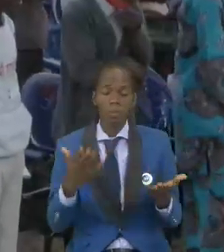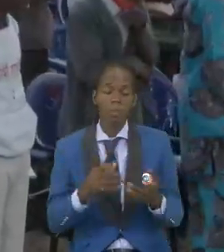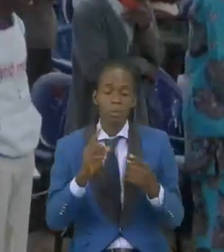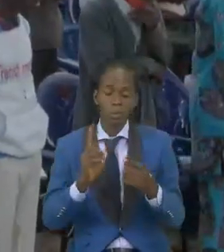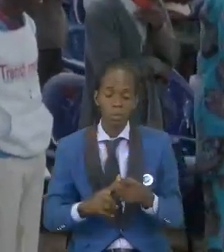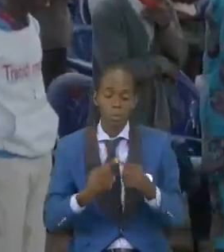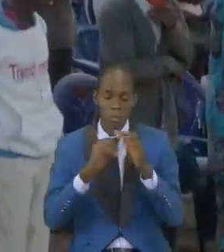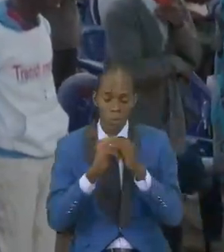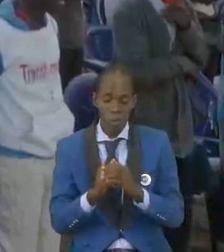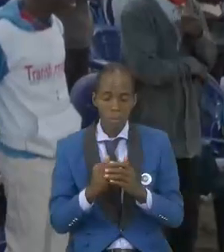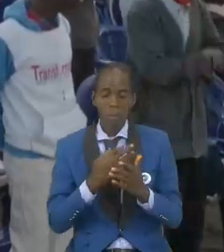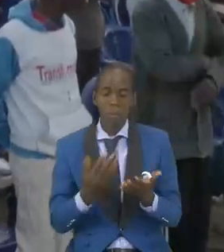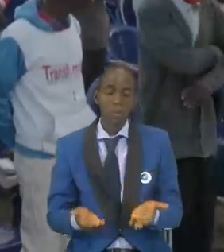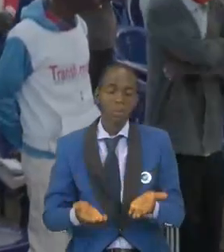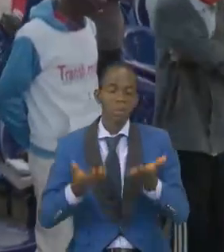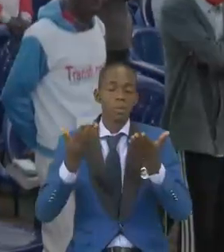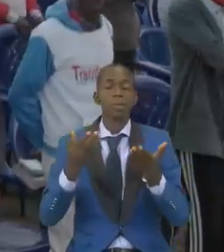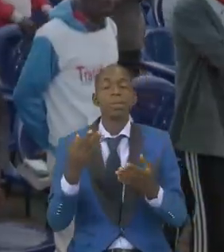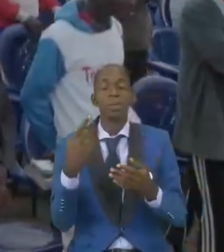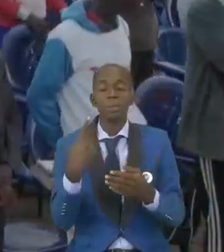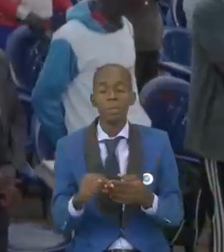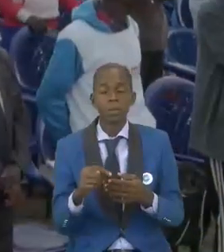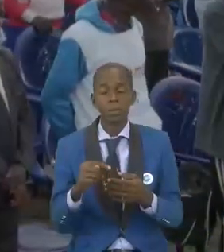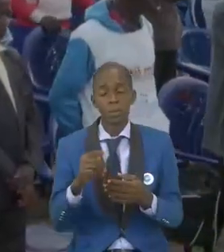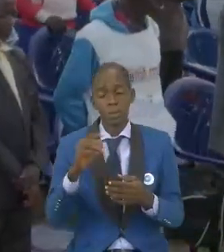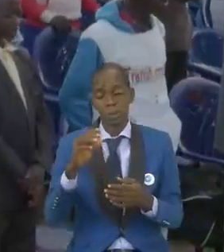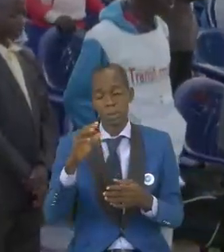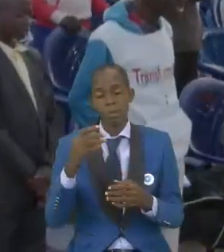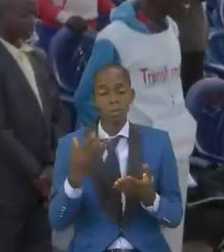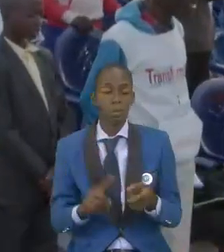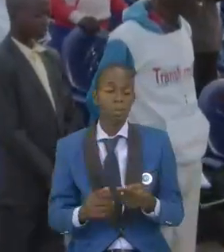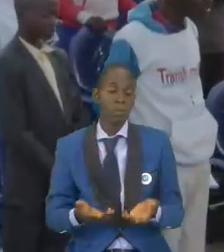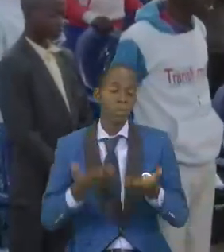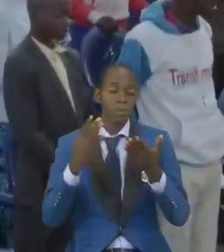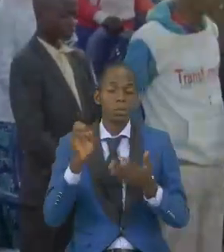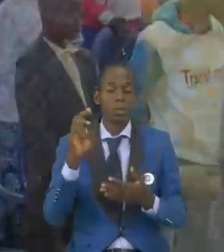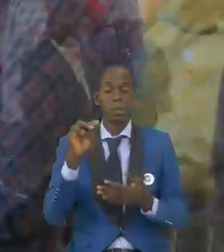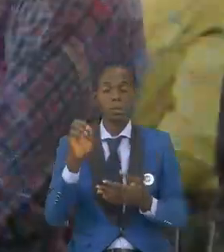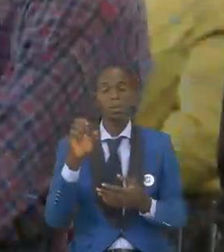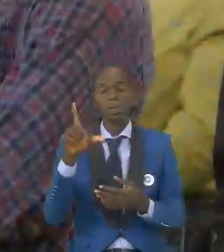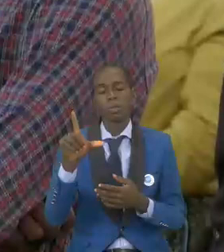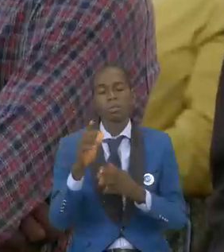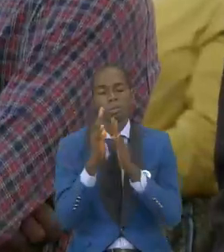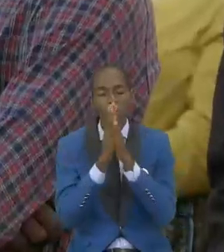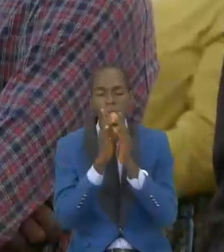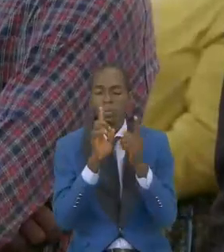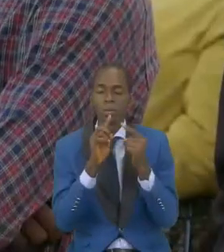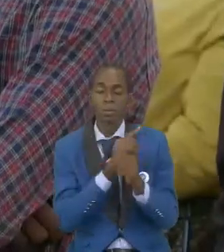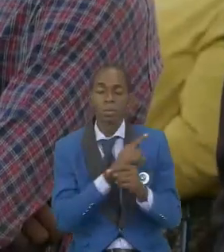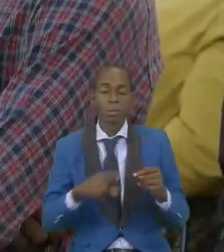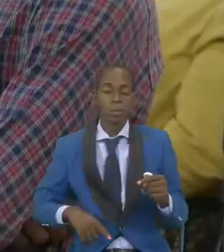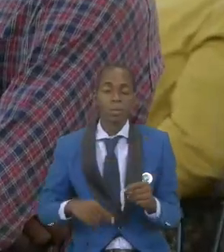Tell the Lord, Lord, help me. I'll be here on purpose. What I